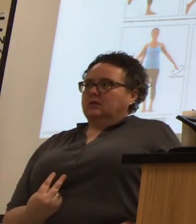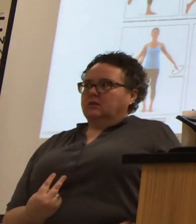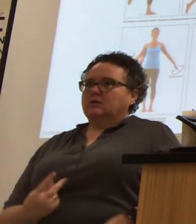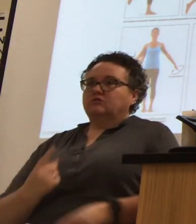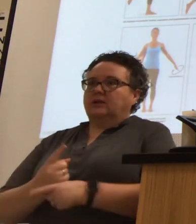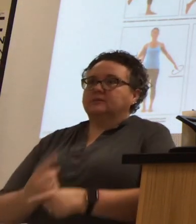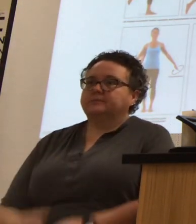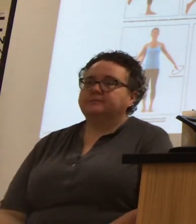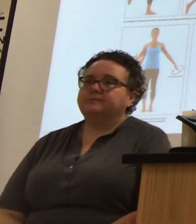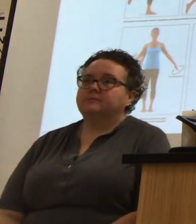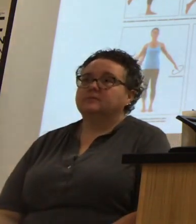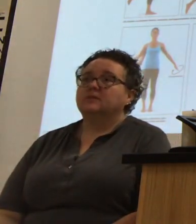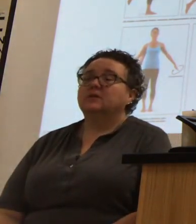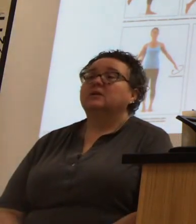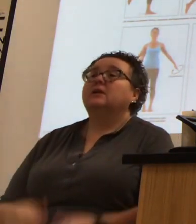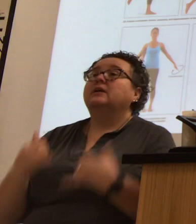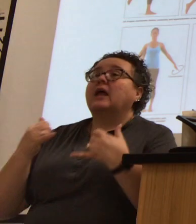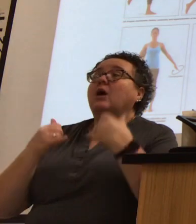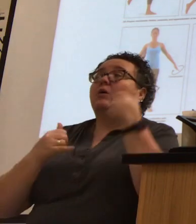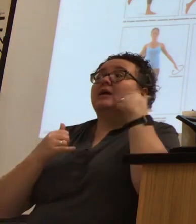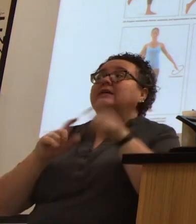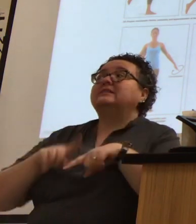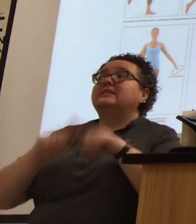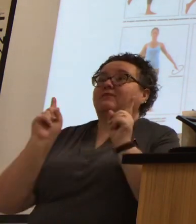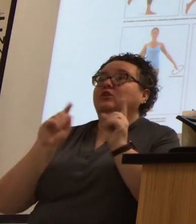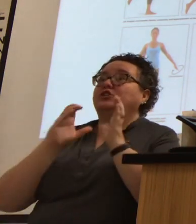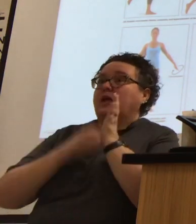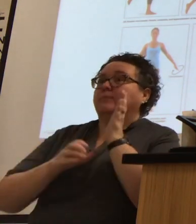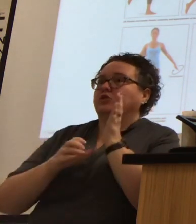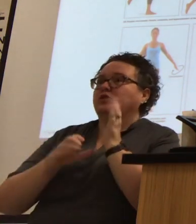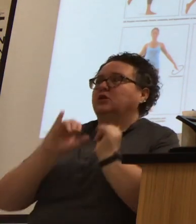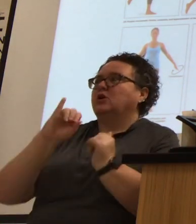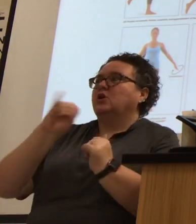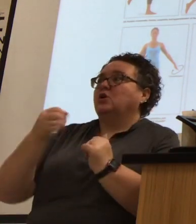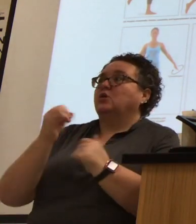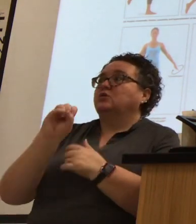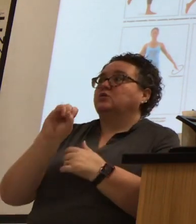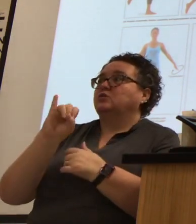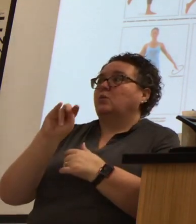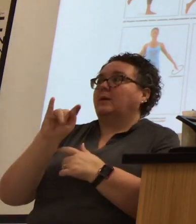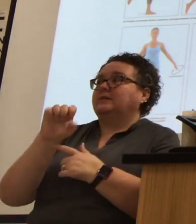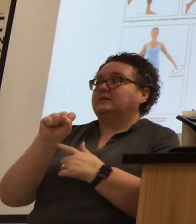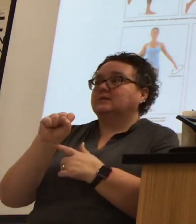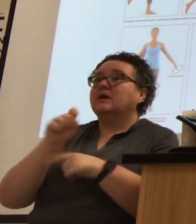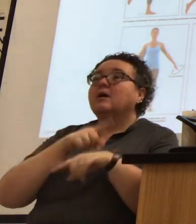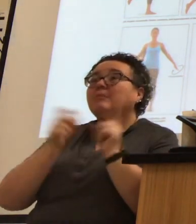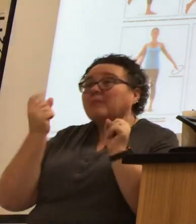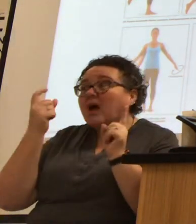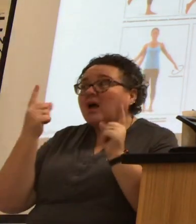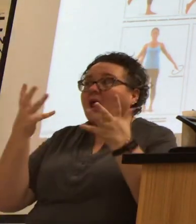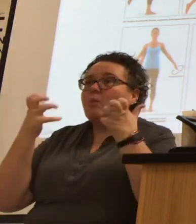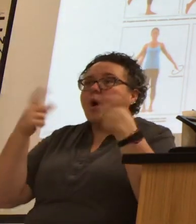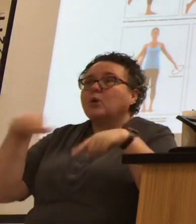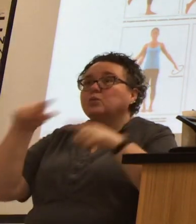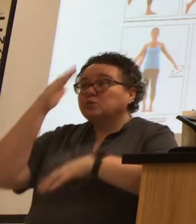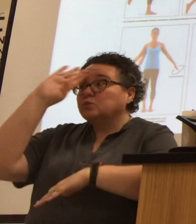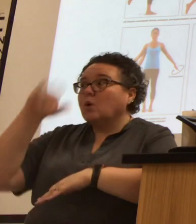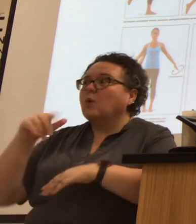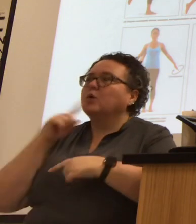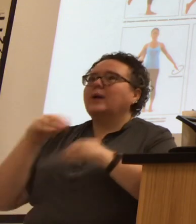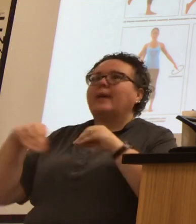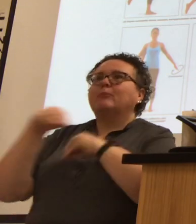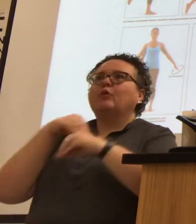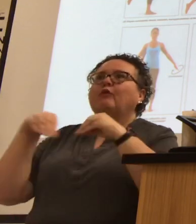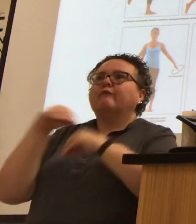Now, this comes from a different chapter, joints, but what I want you to know is you can move in these